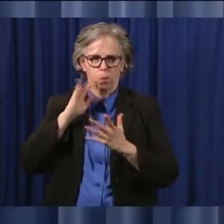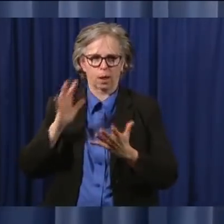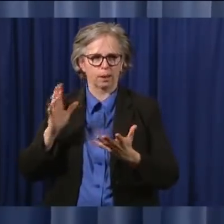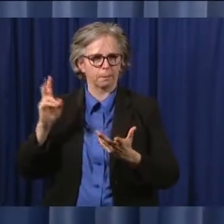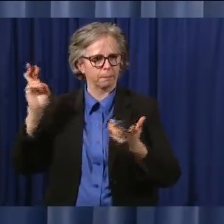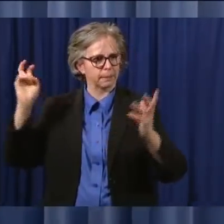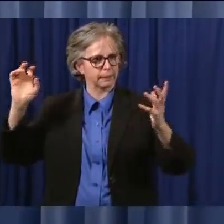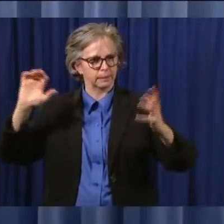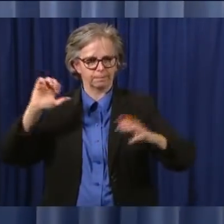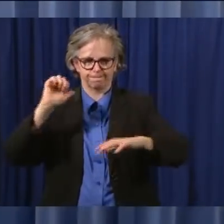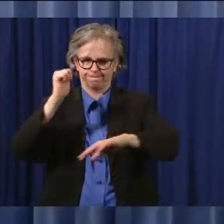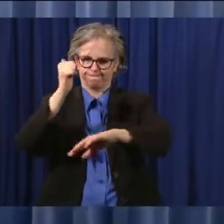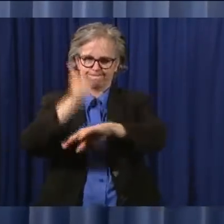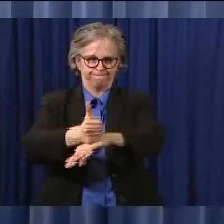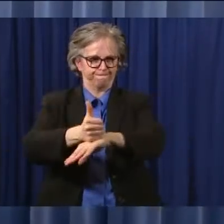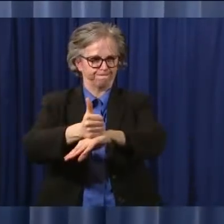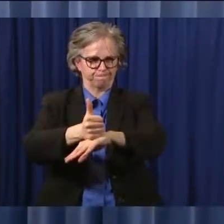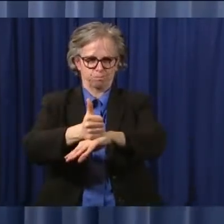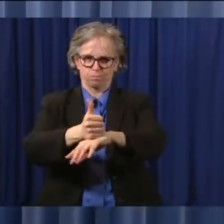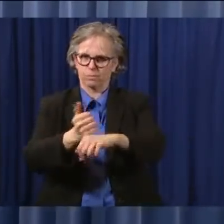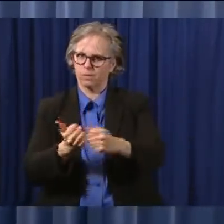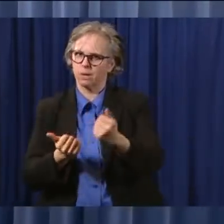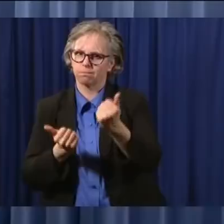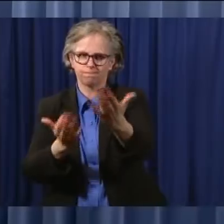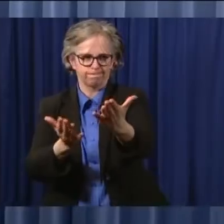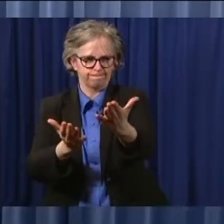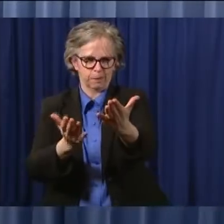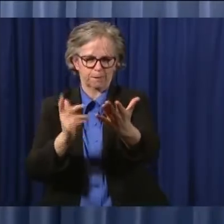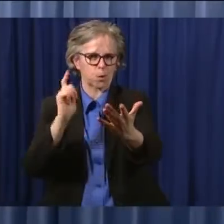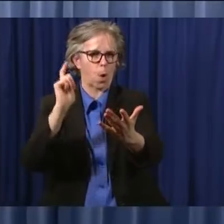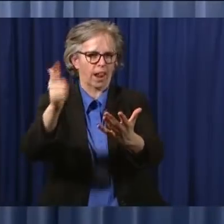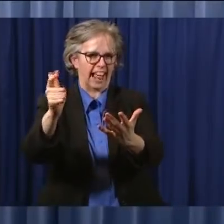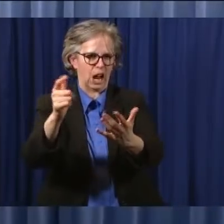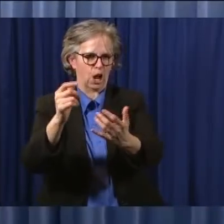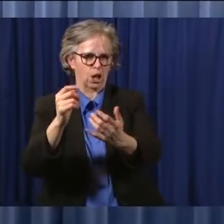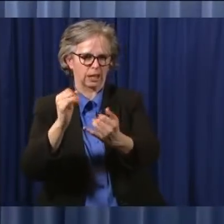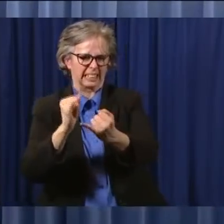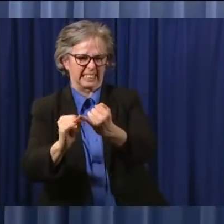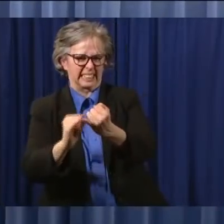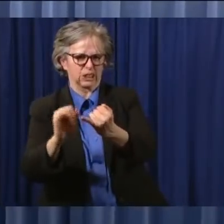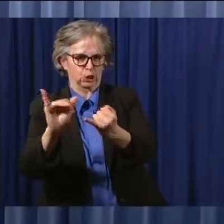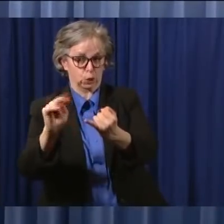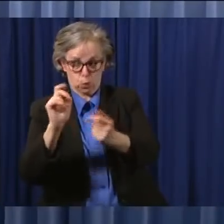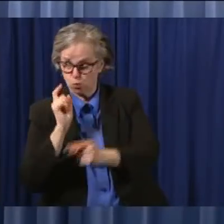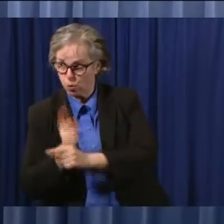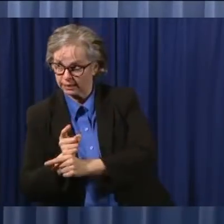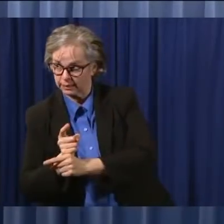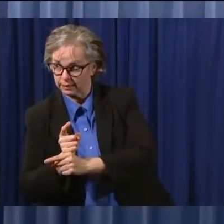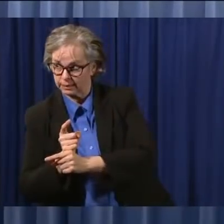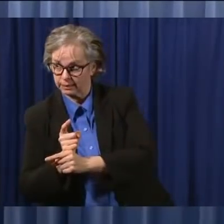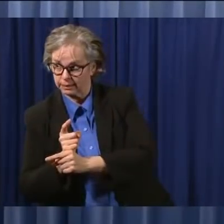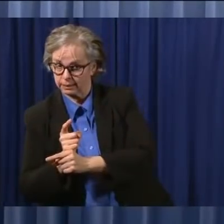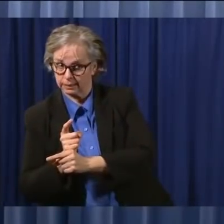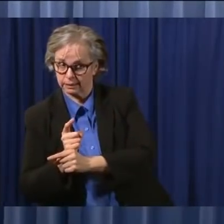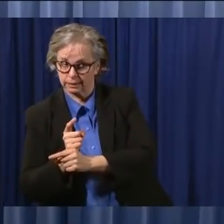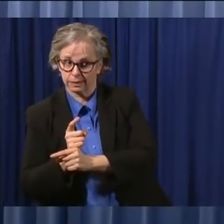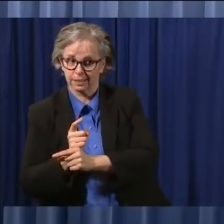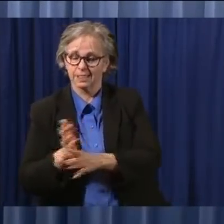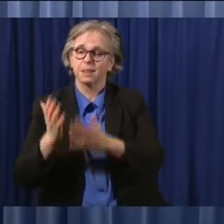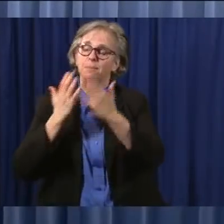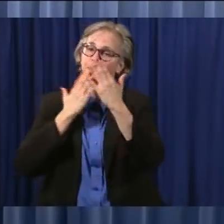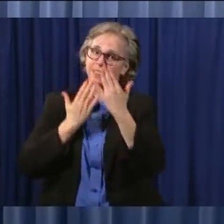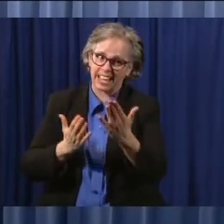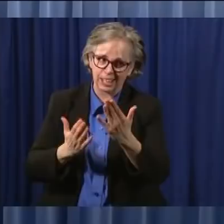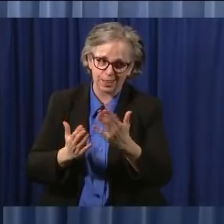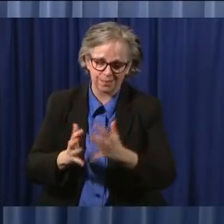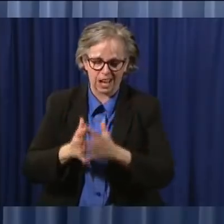today, and then later in June, I think, final recommendations. I think that is what's occurring today. So thank you. Thank you very, very